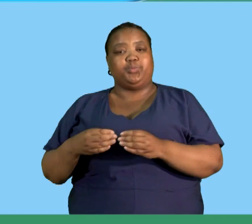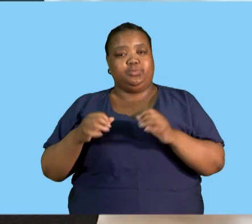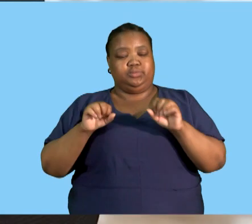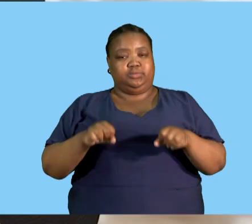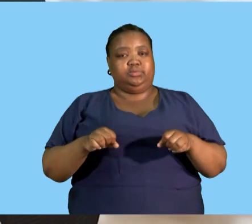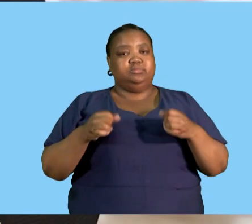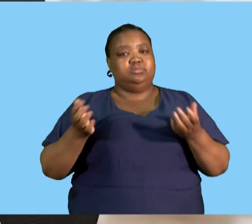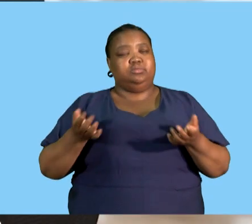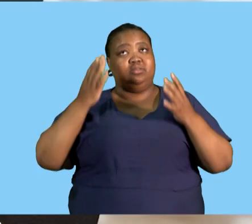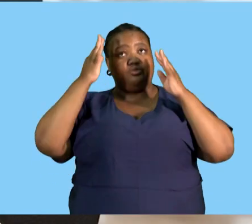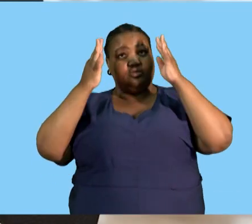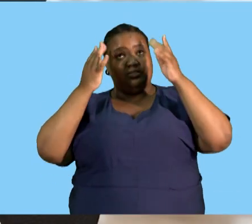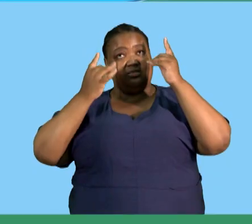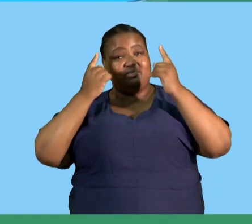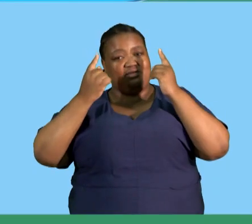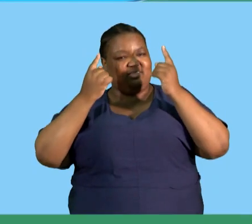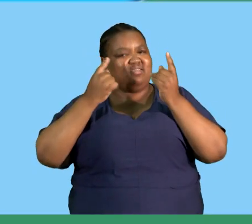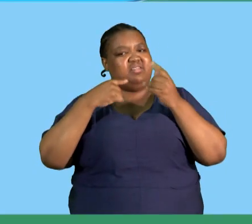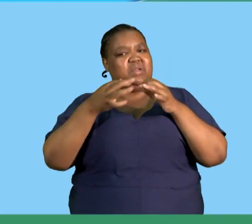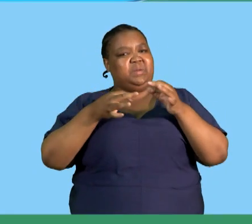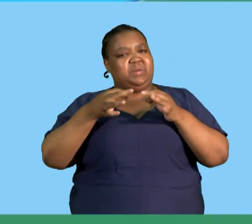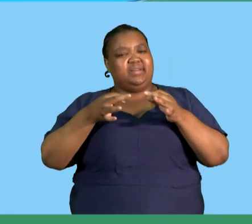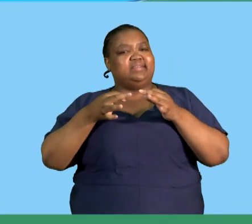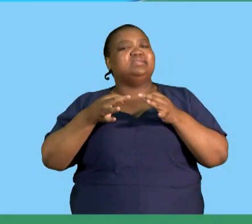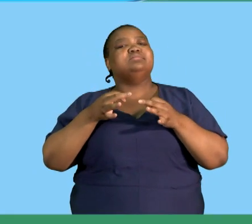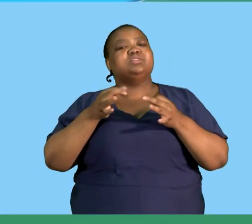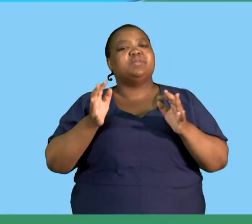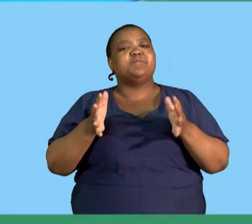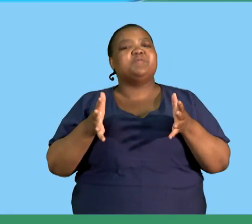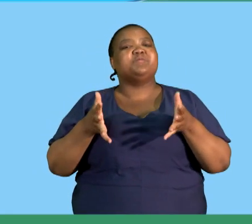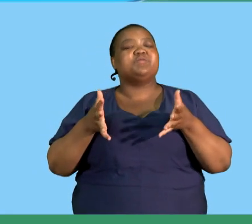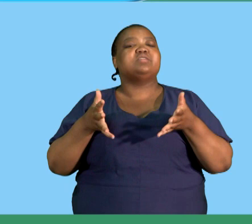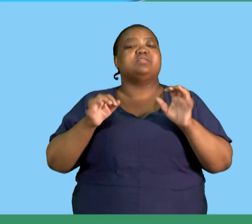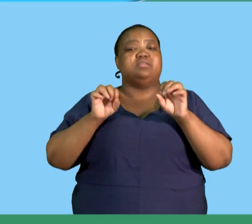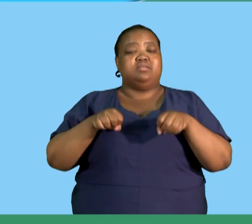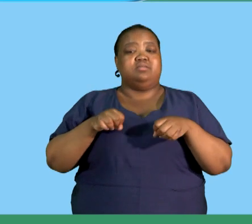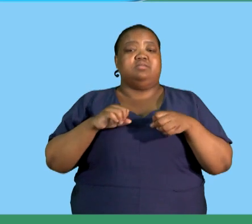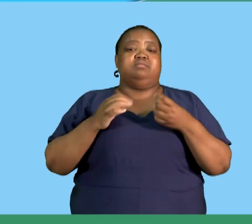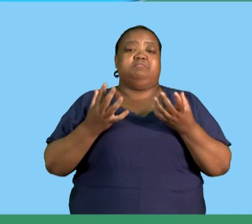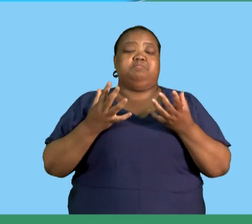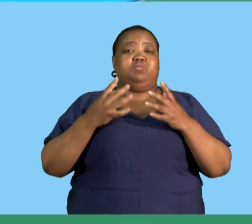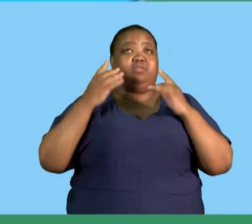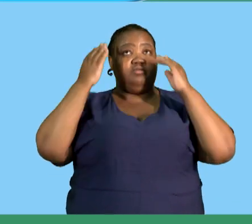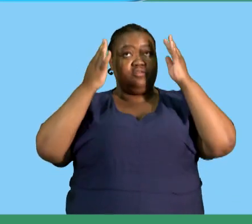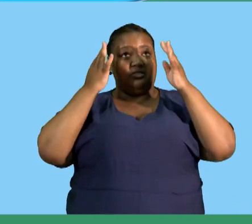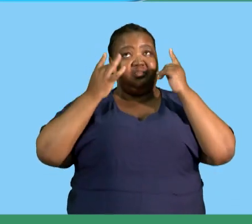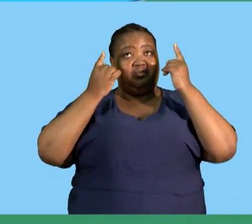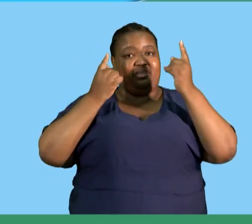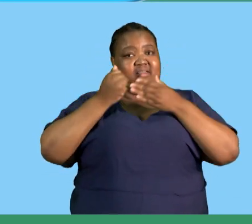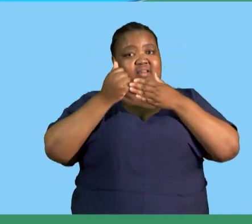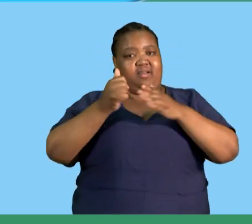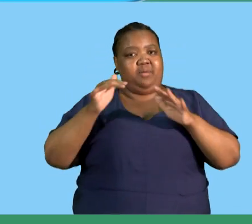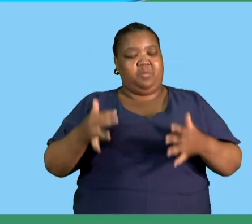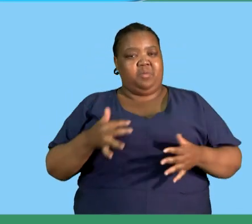brainstorming and nominal group technique. We defined creative thinking. We've elaborated basically on the meaning of creative thinking.